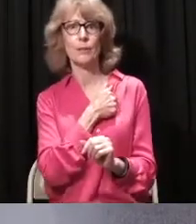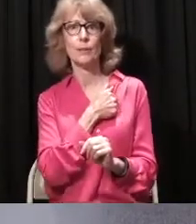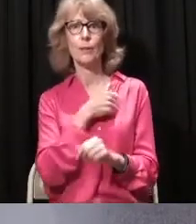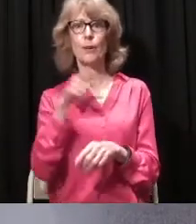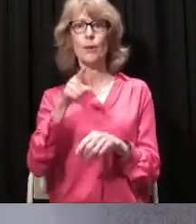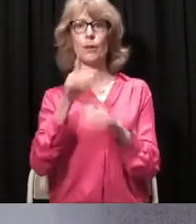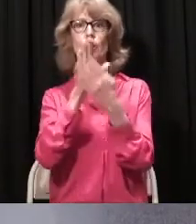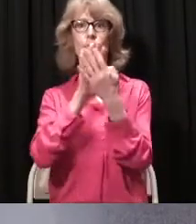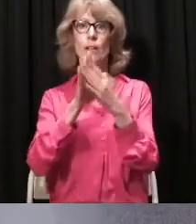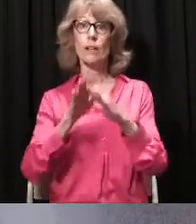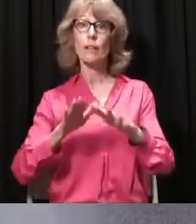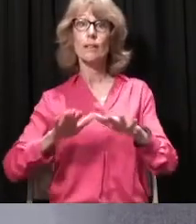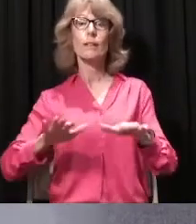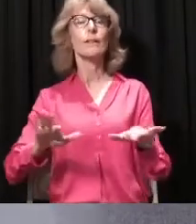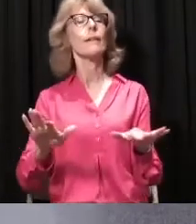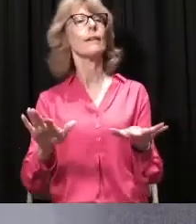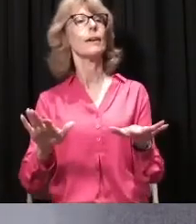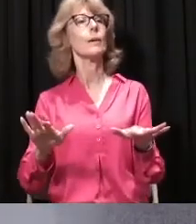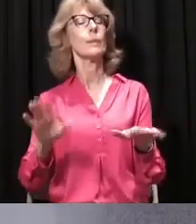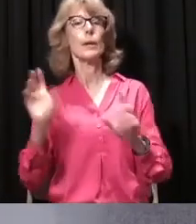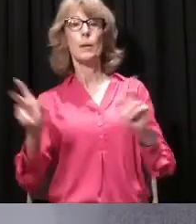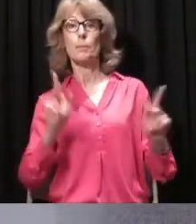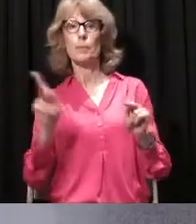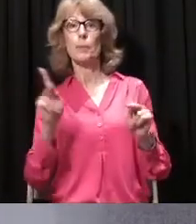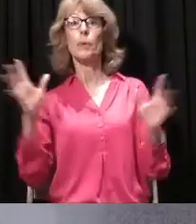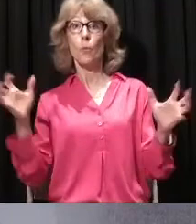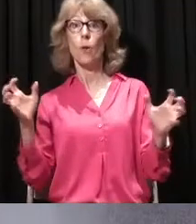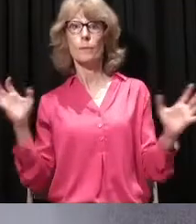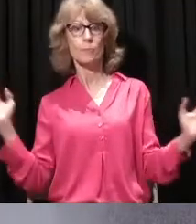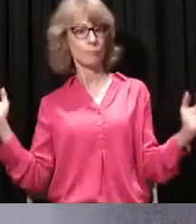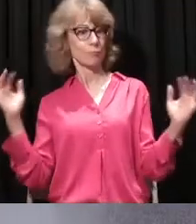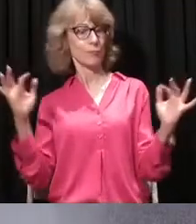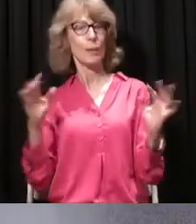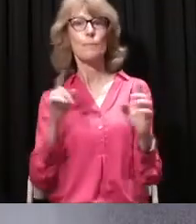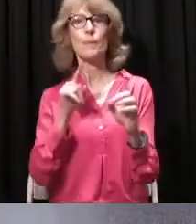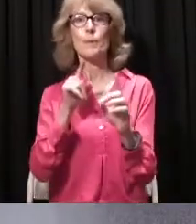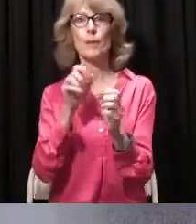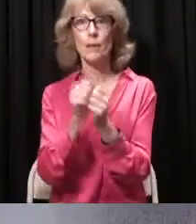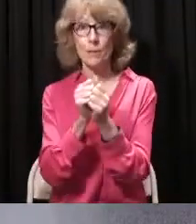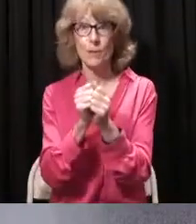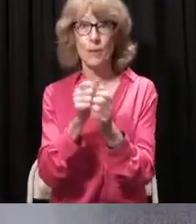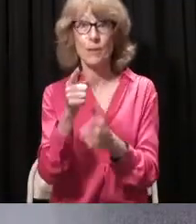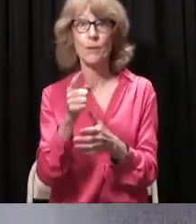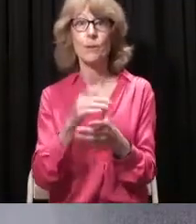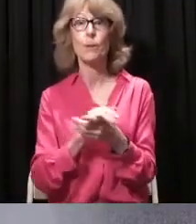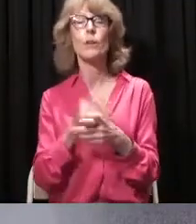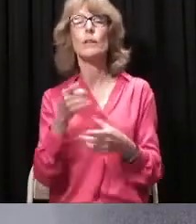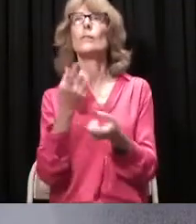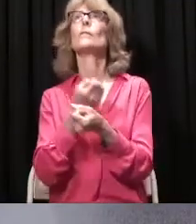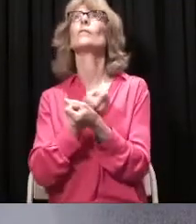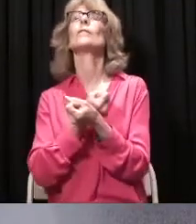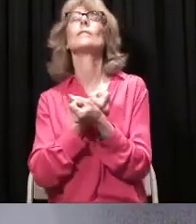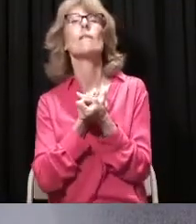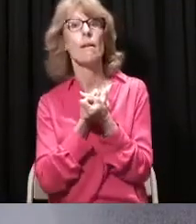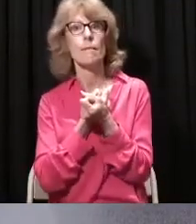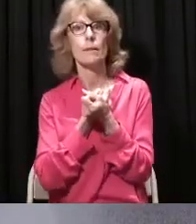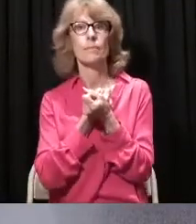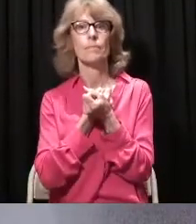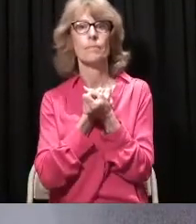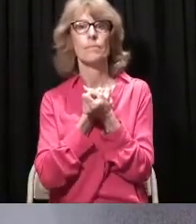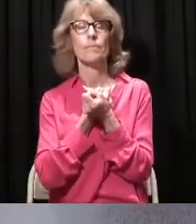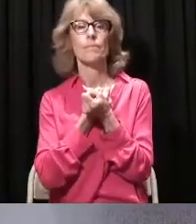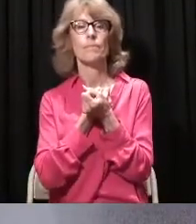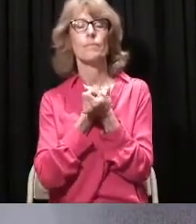to be around you. Like, you're a magnet for others. You just embody the love of God. That's the best version of